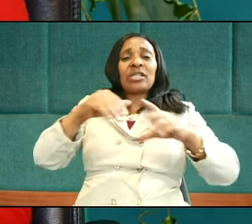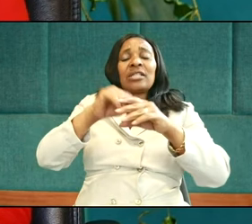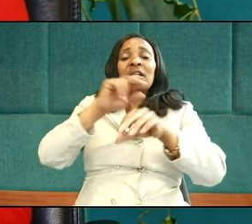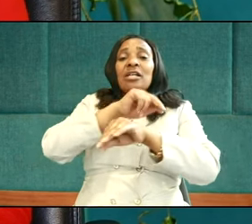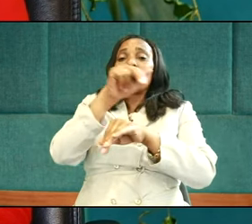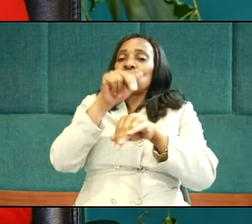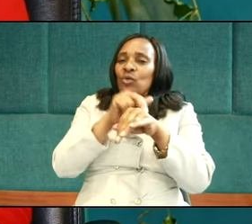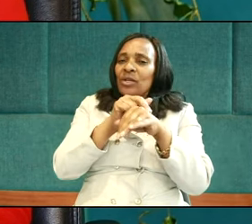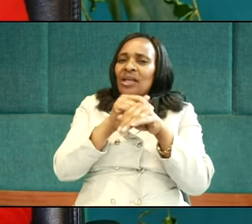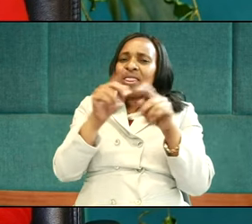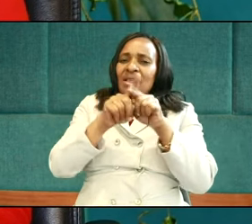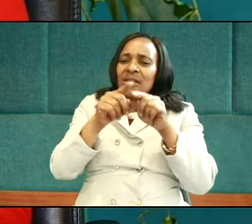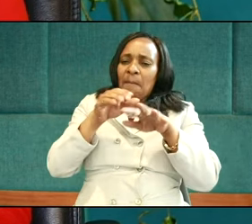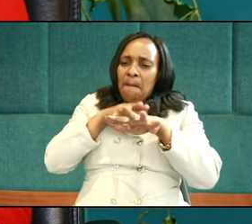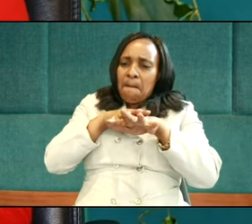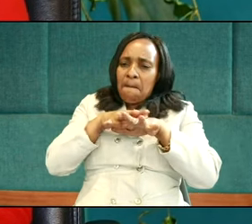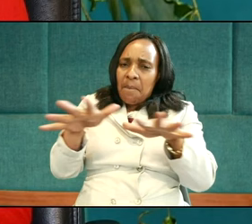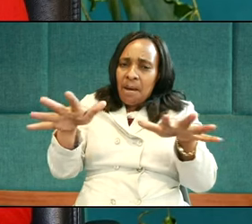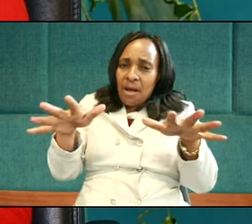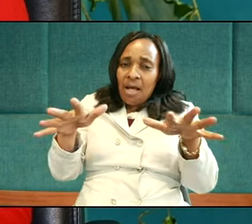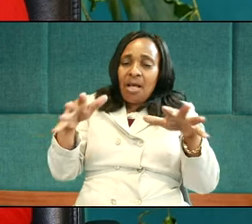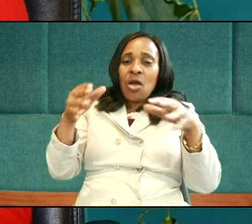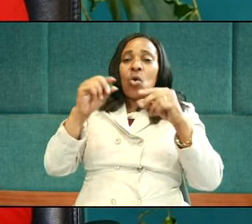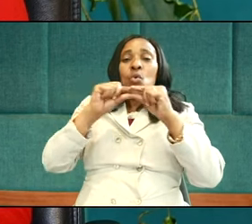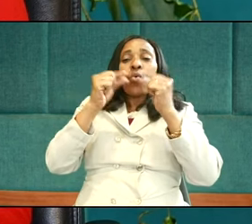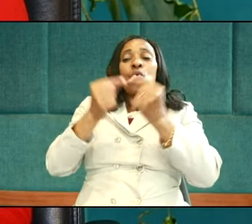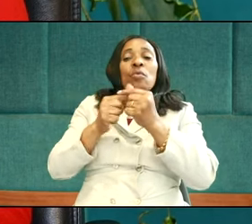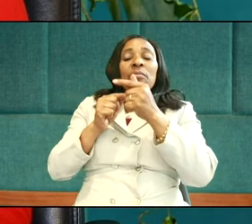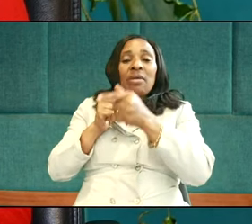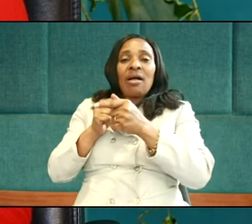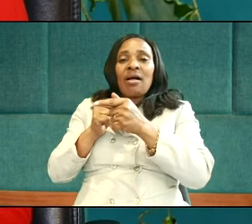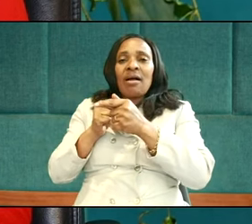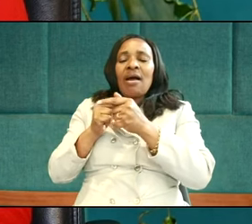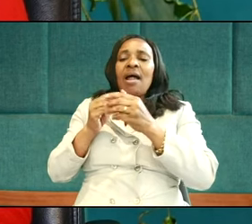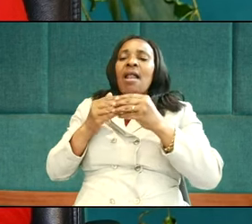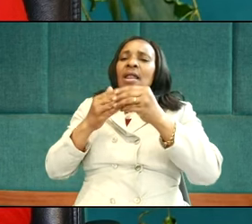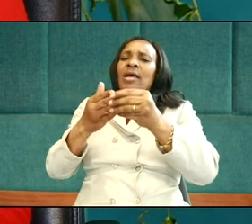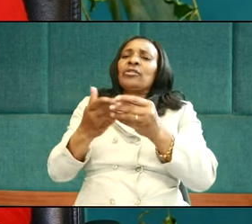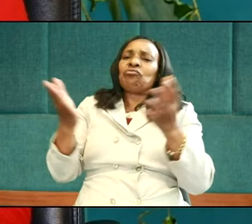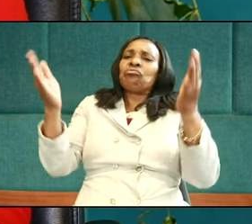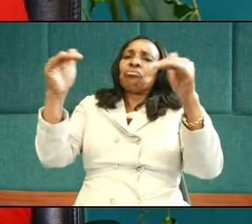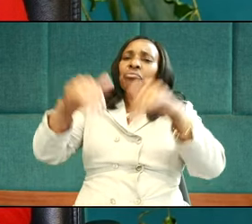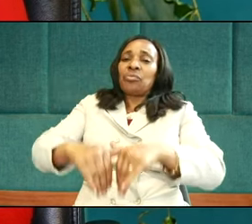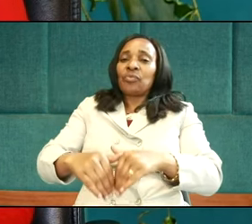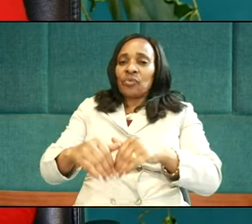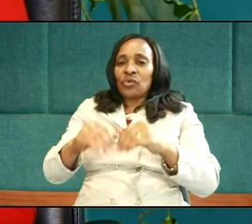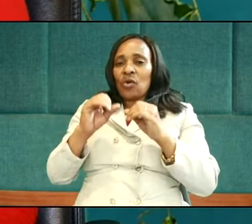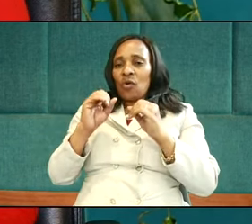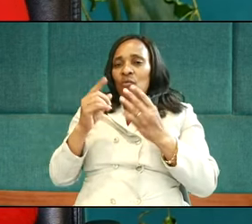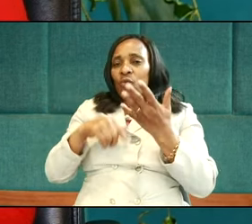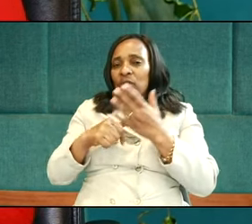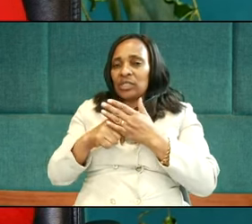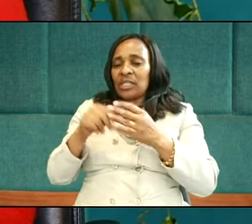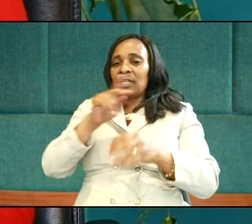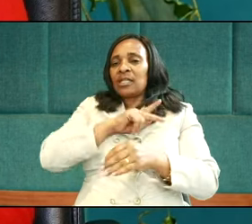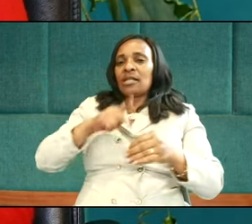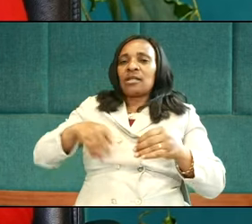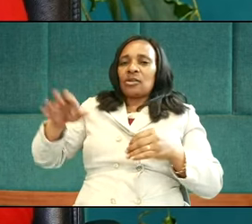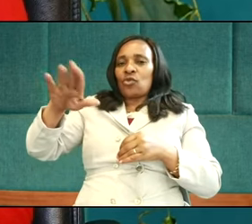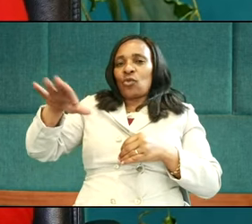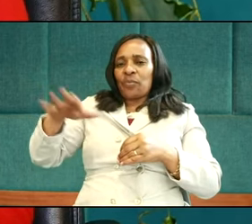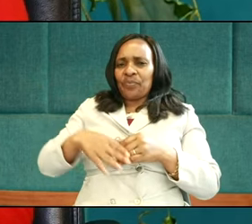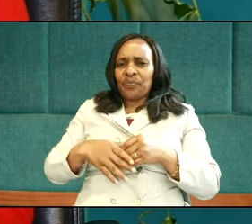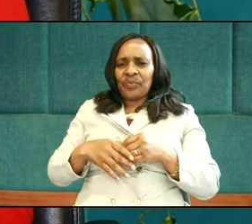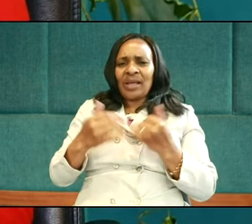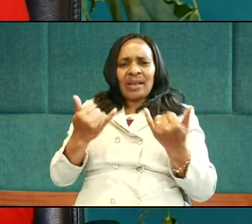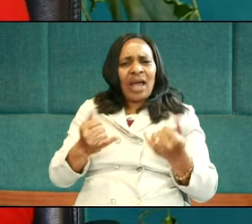even the influence of his peers also led to the collapse of the nation, okay? So this begs